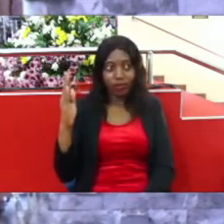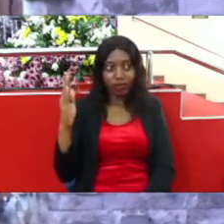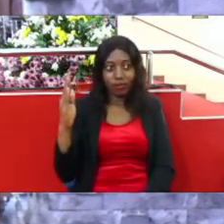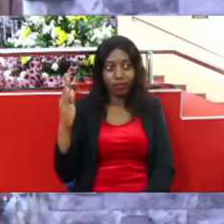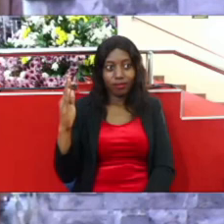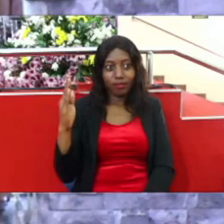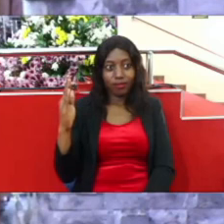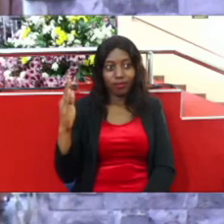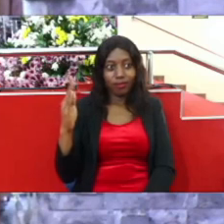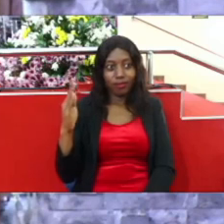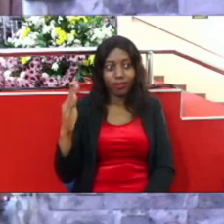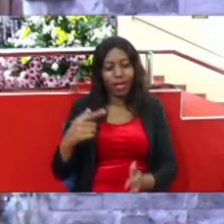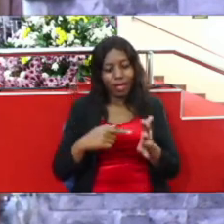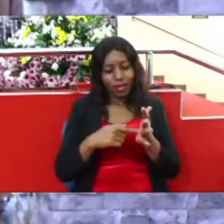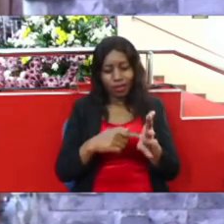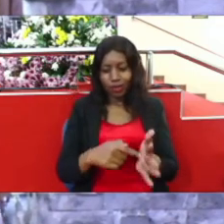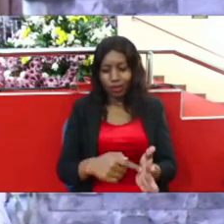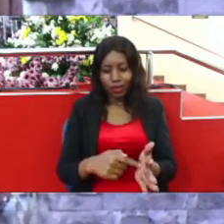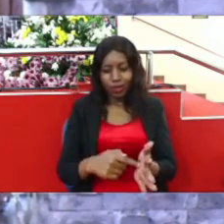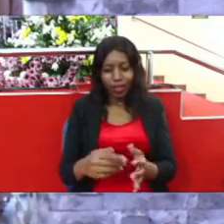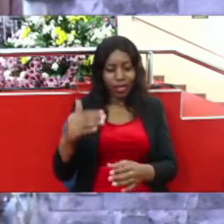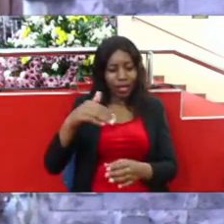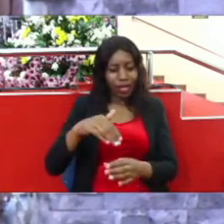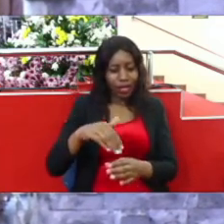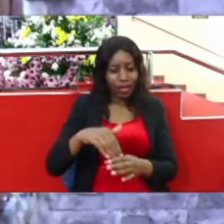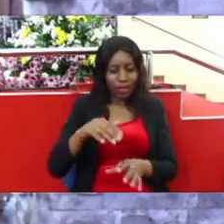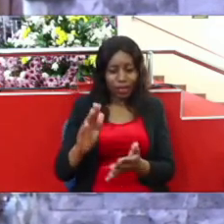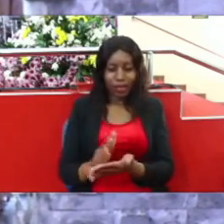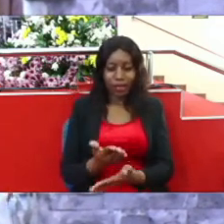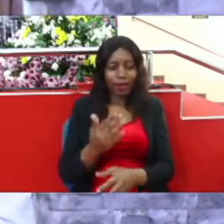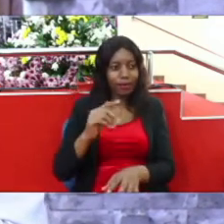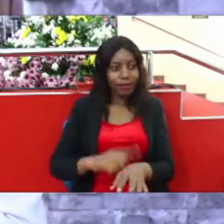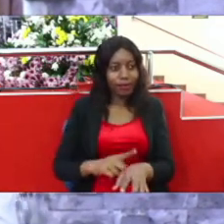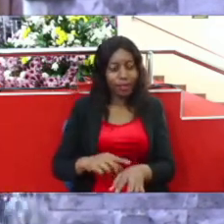that regardless of the confusion or the chaos that we find ourselves in,